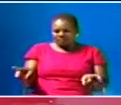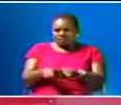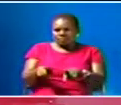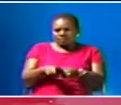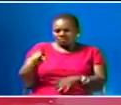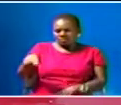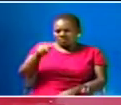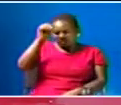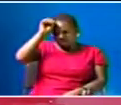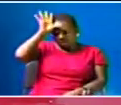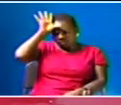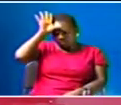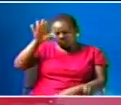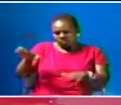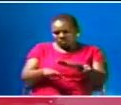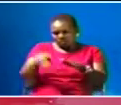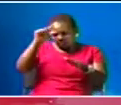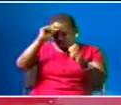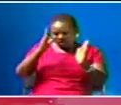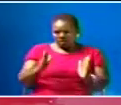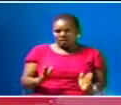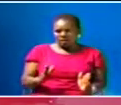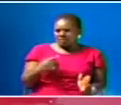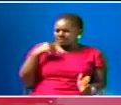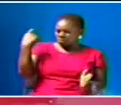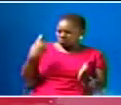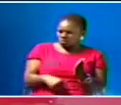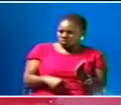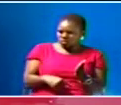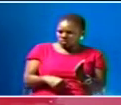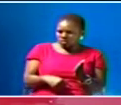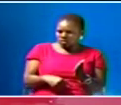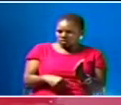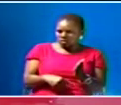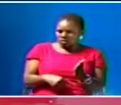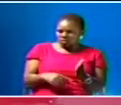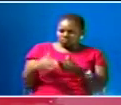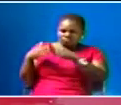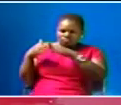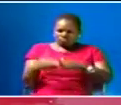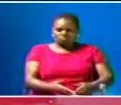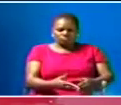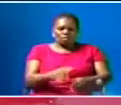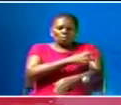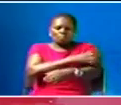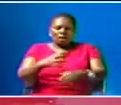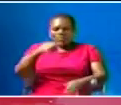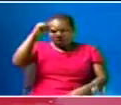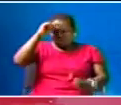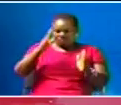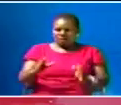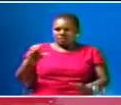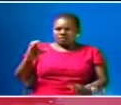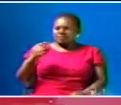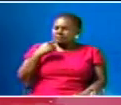faulted Kiambu County Deputy Governor James Nyoro for what they say is usurping the powers of a duly elected governor. COG